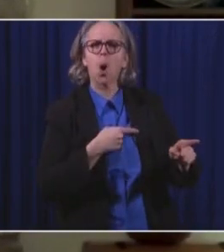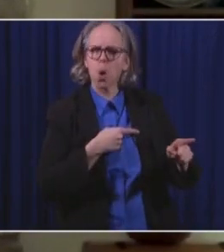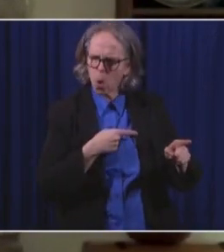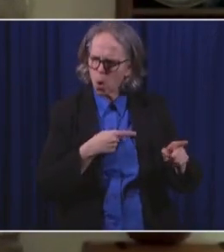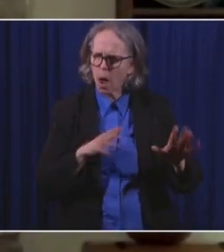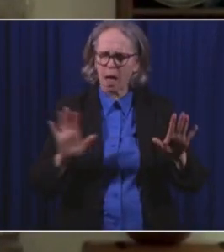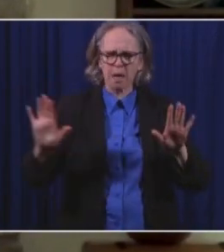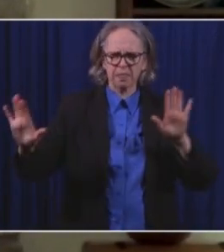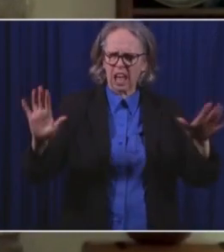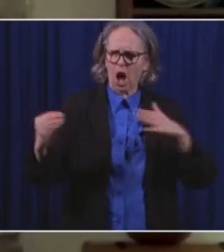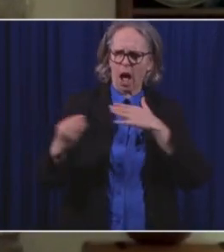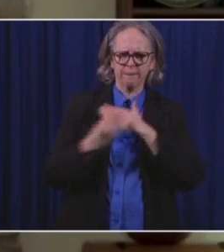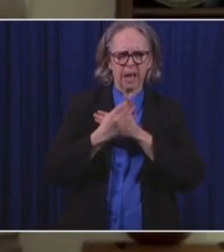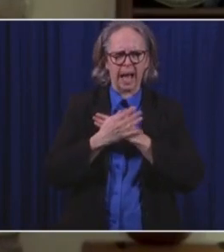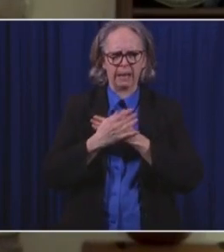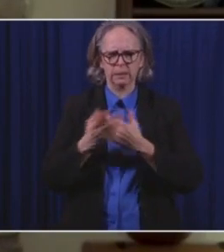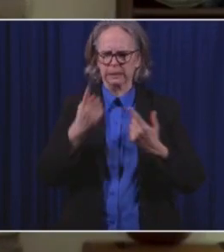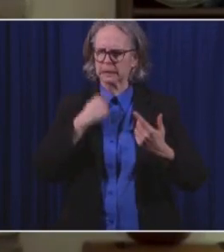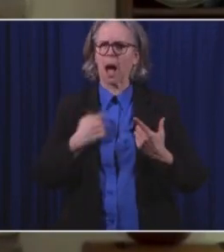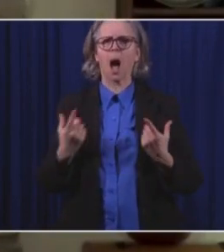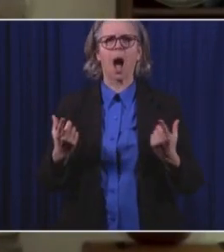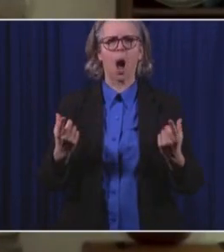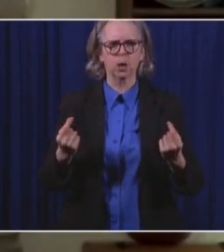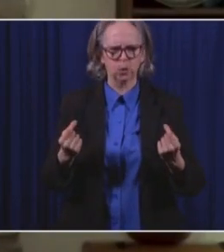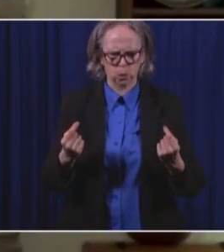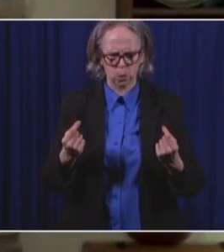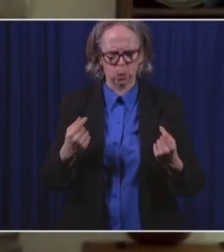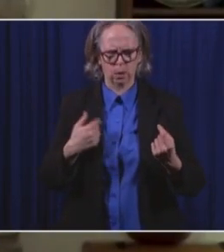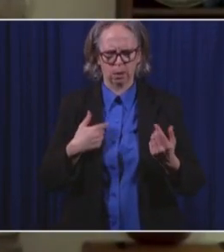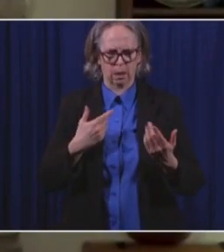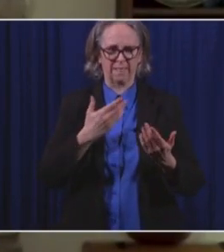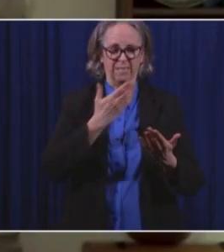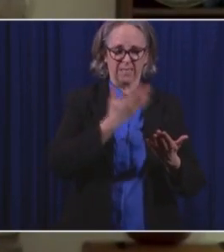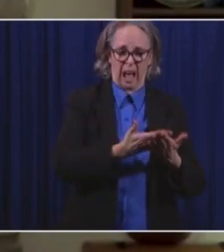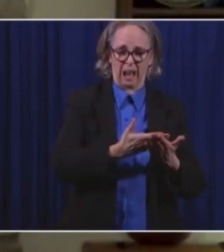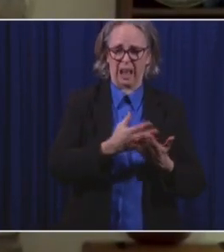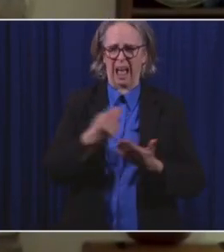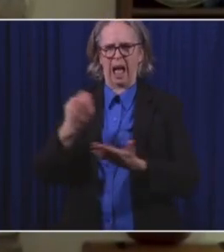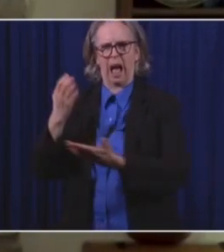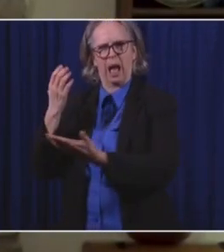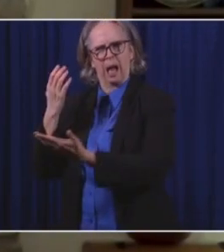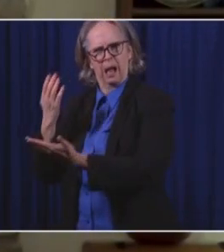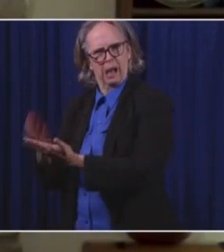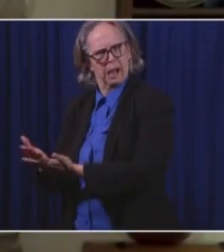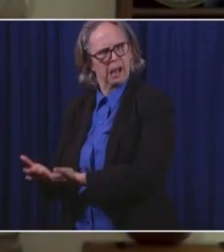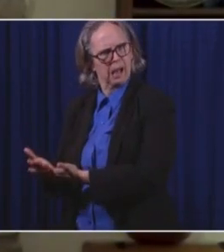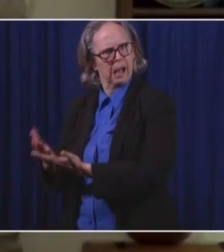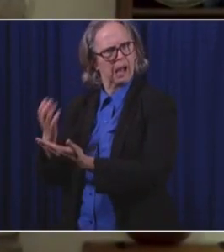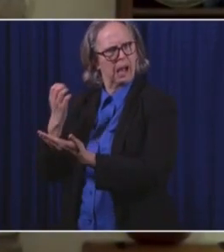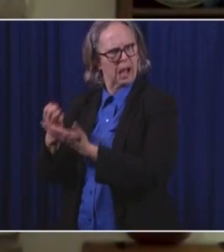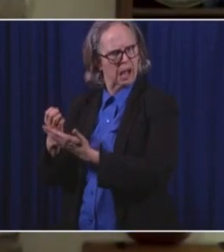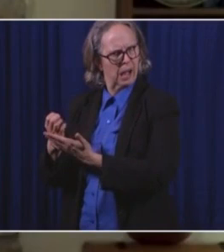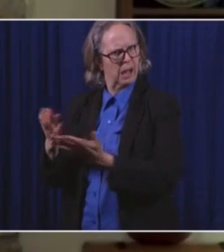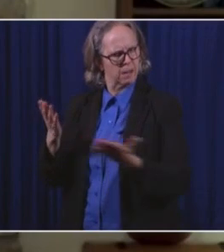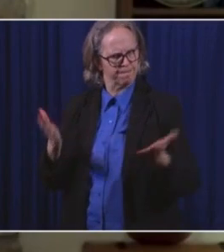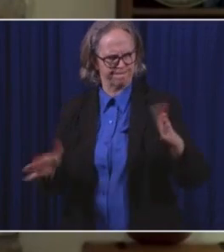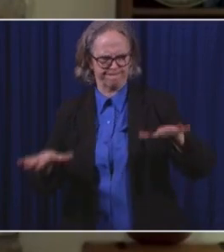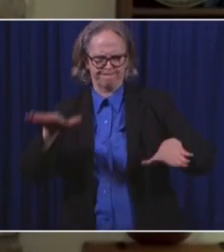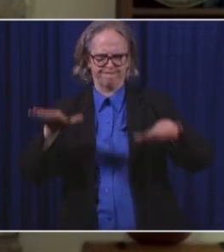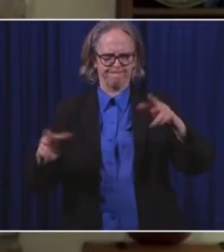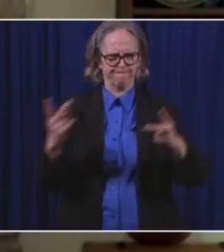facts, based on that evidence. I've asked for their help and guidance throughout